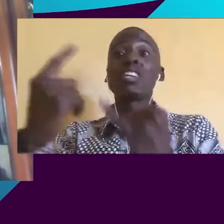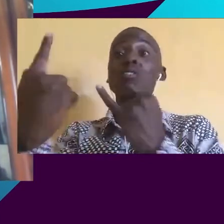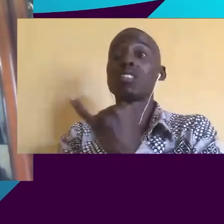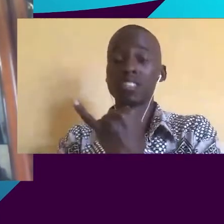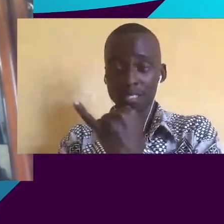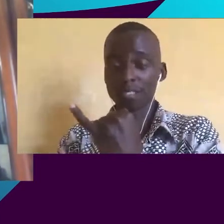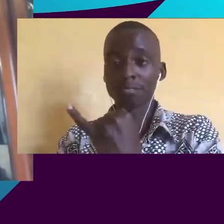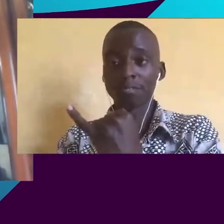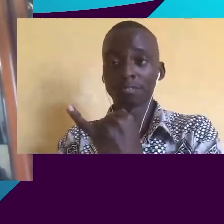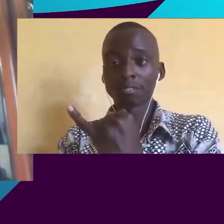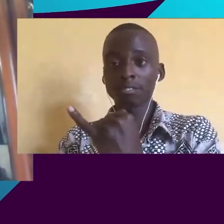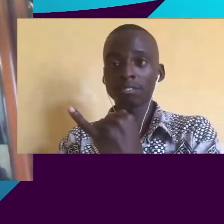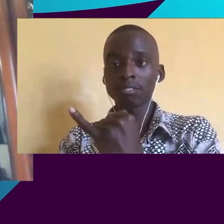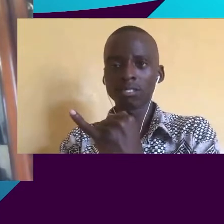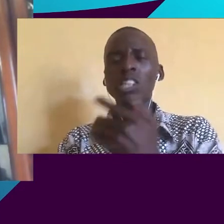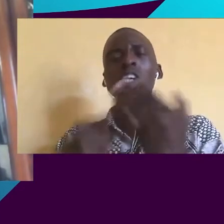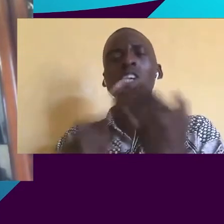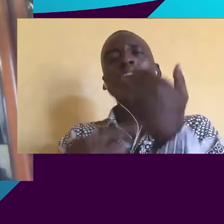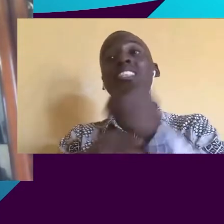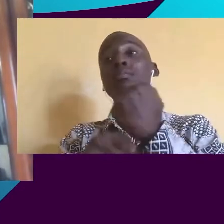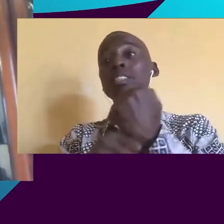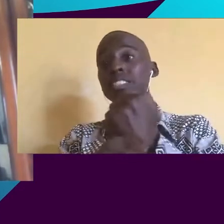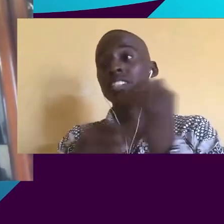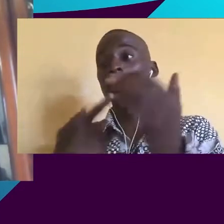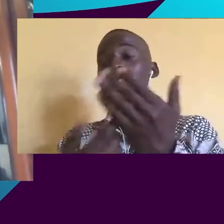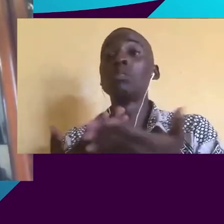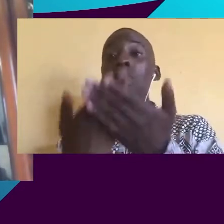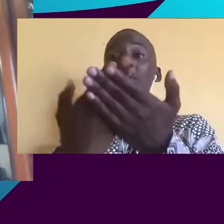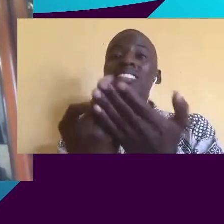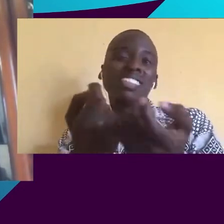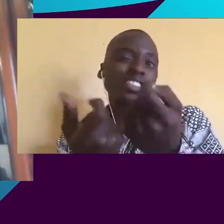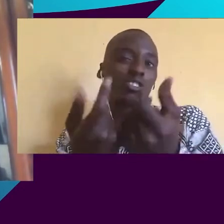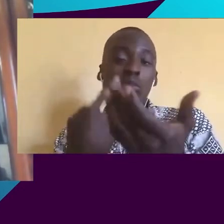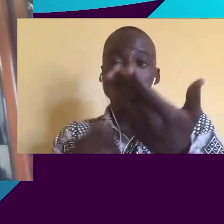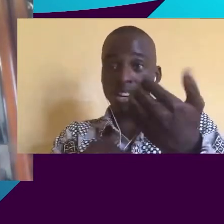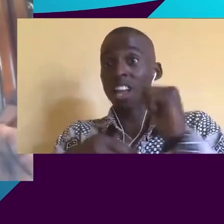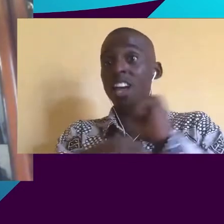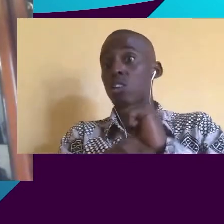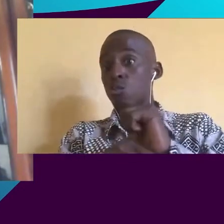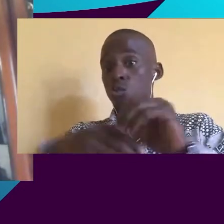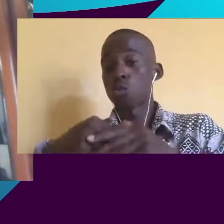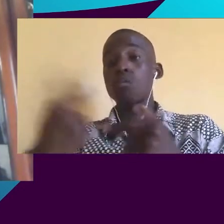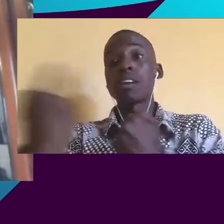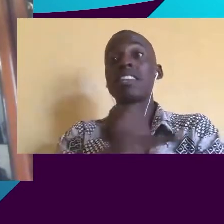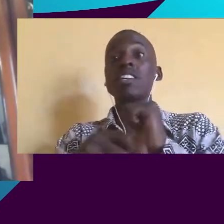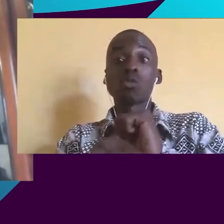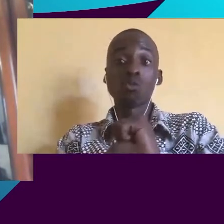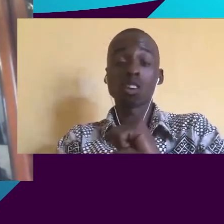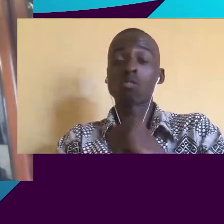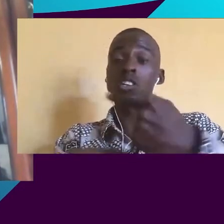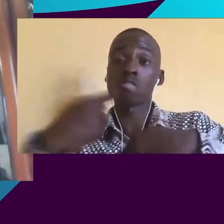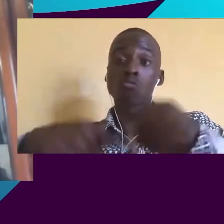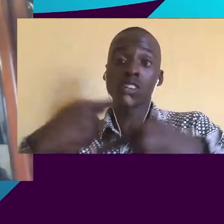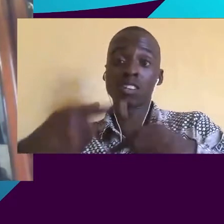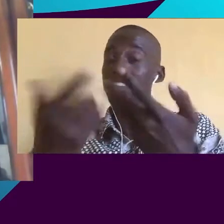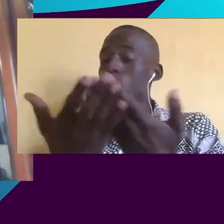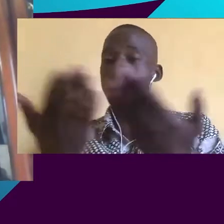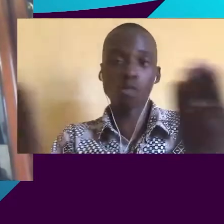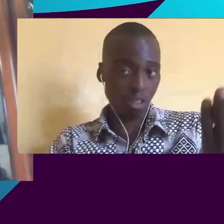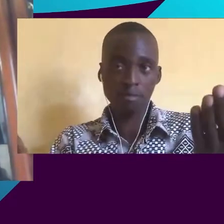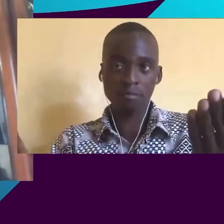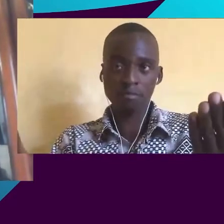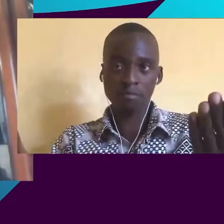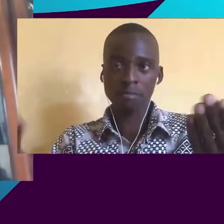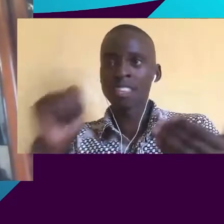being done? And that brings in a little bit of what I do on my daily work, when I'm working elsewhere. Everybody says